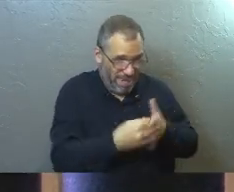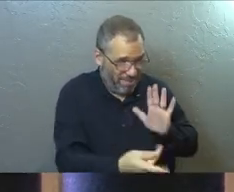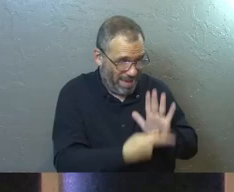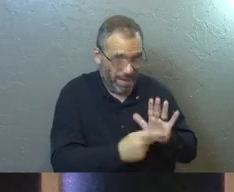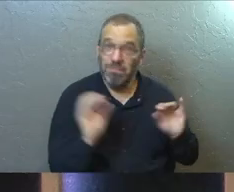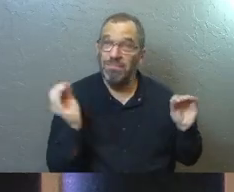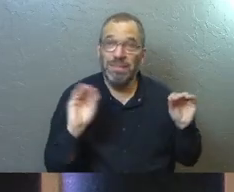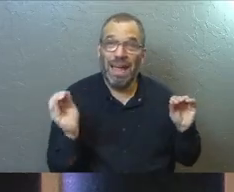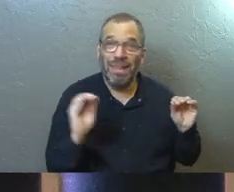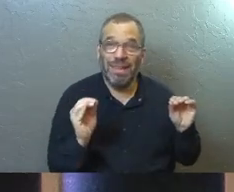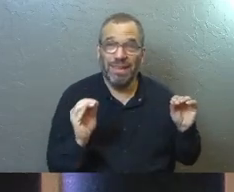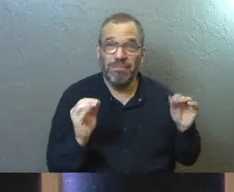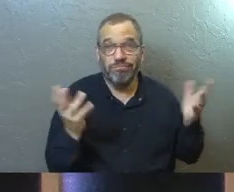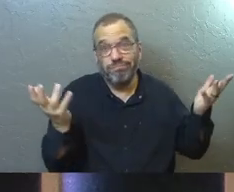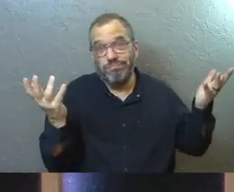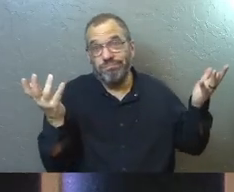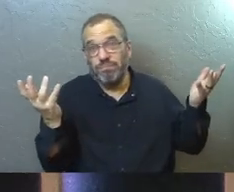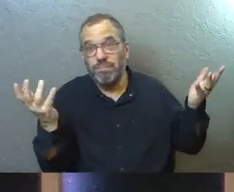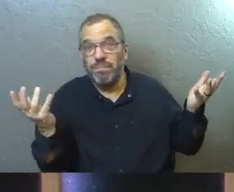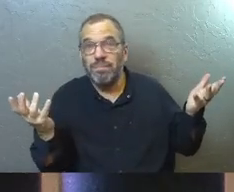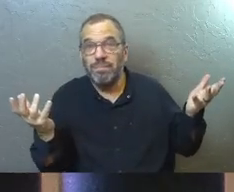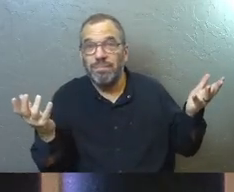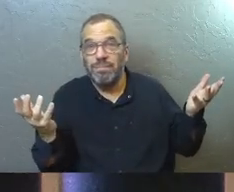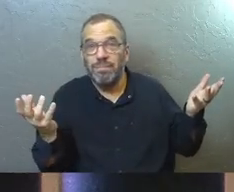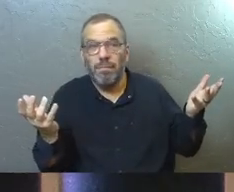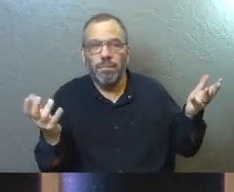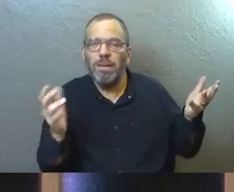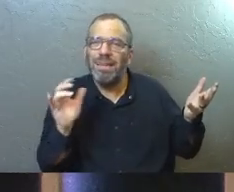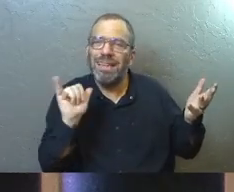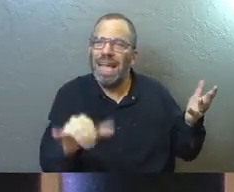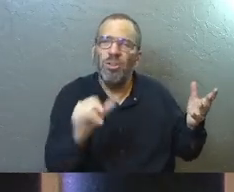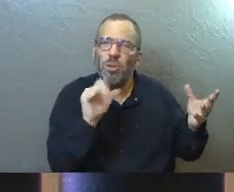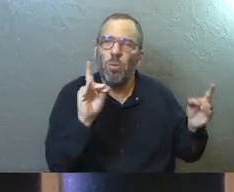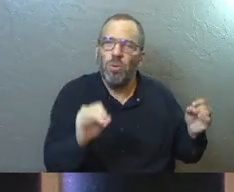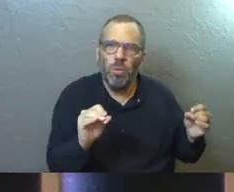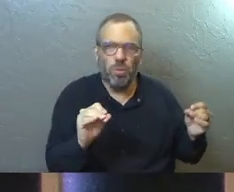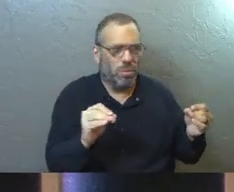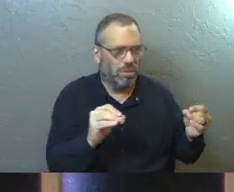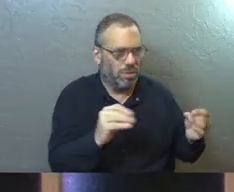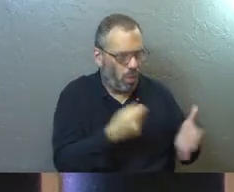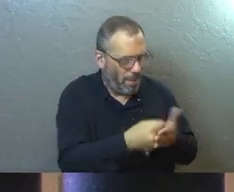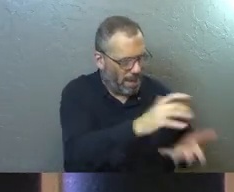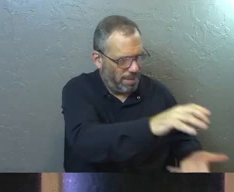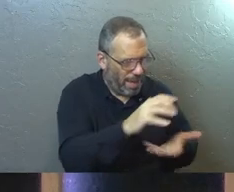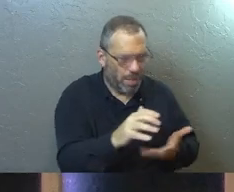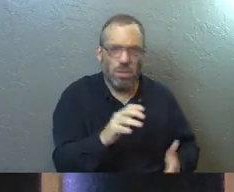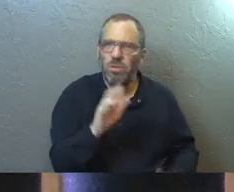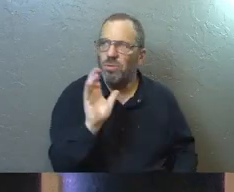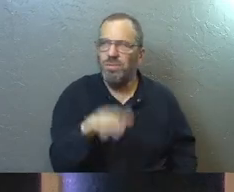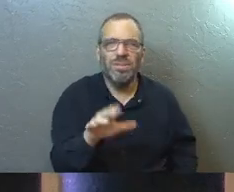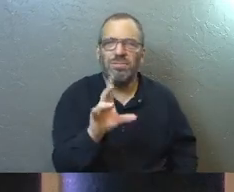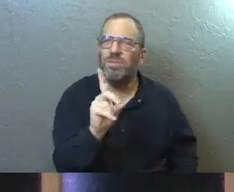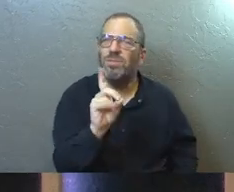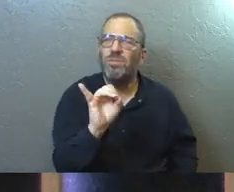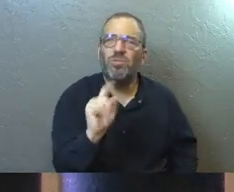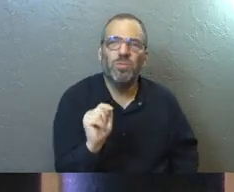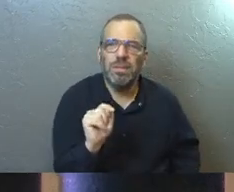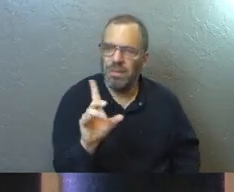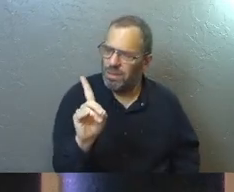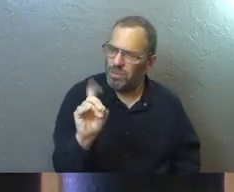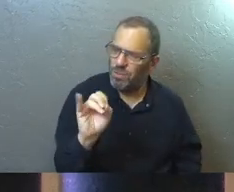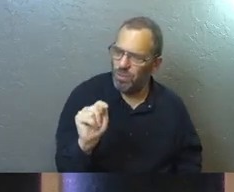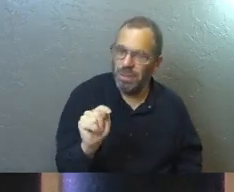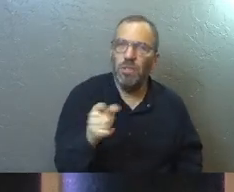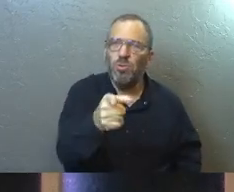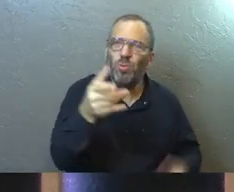back. Yes? Where are the parents at? Like, that's not why we do it. We just do it because we choose